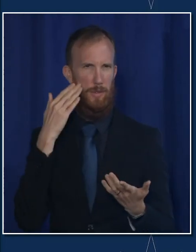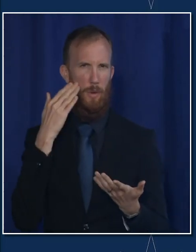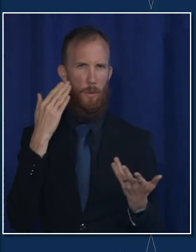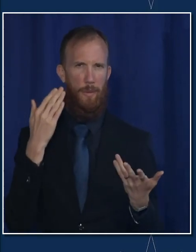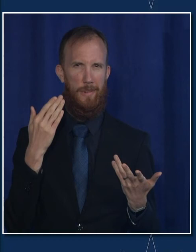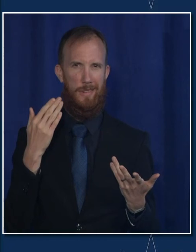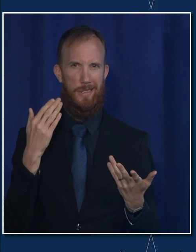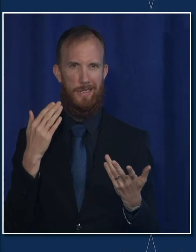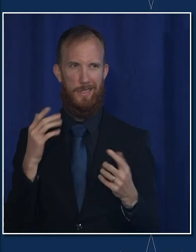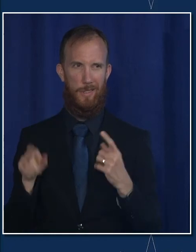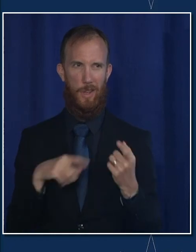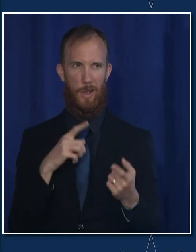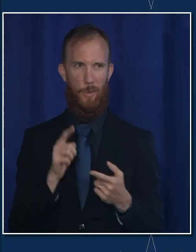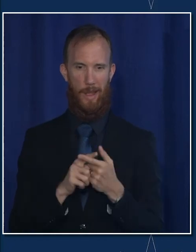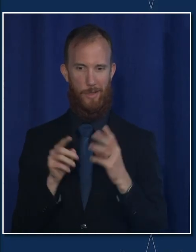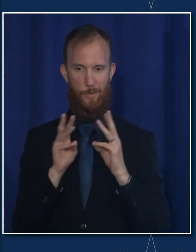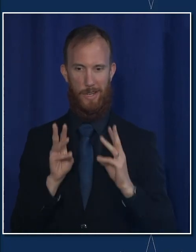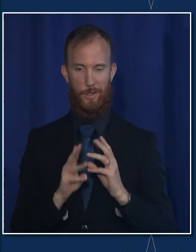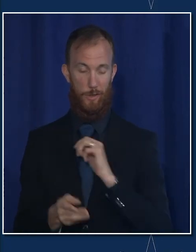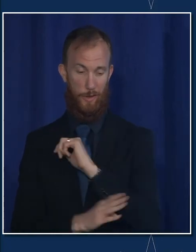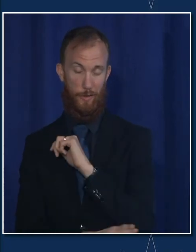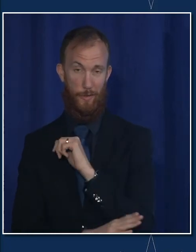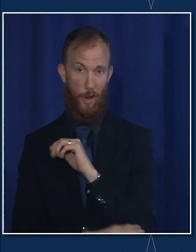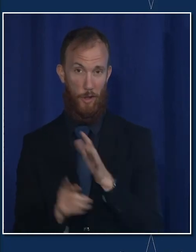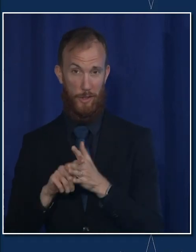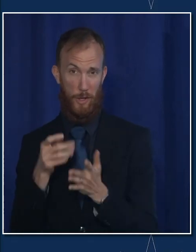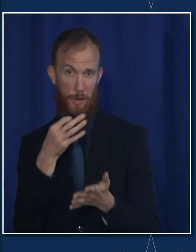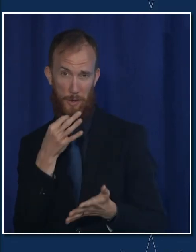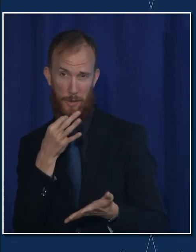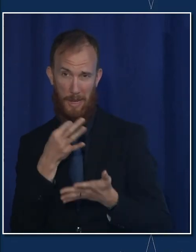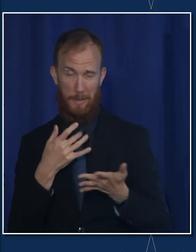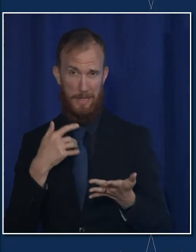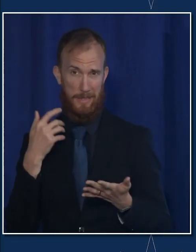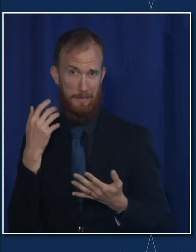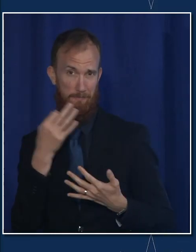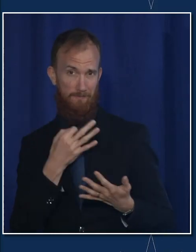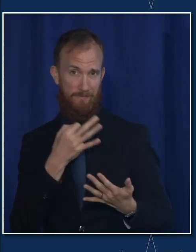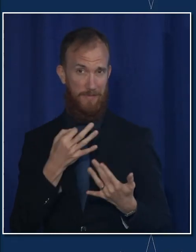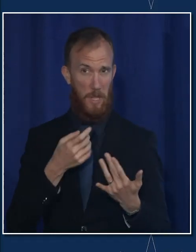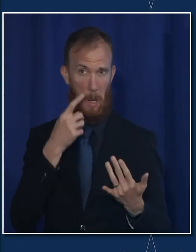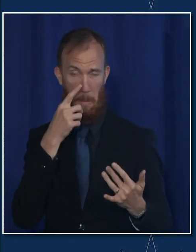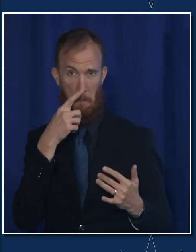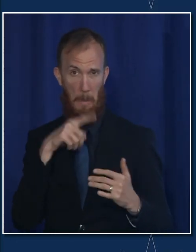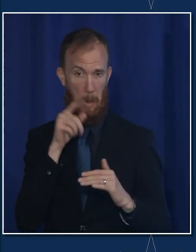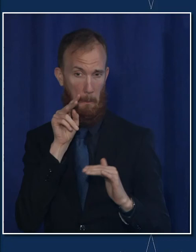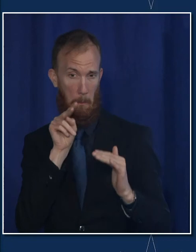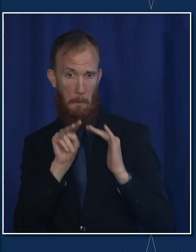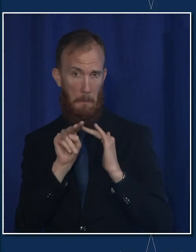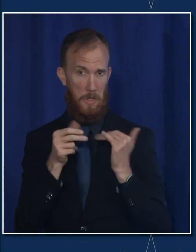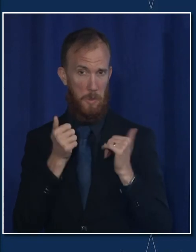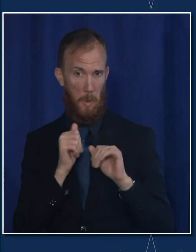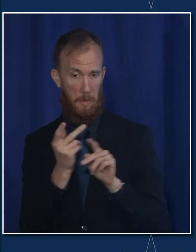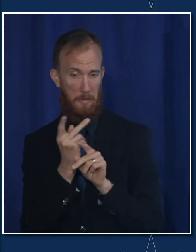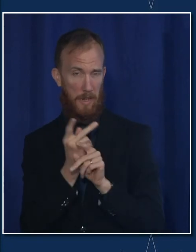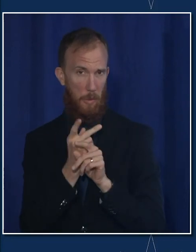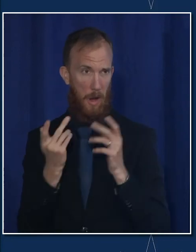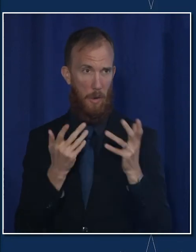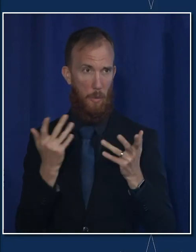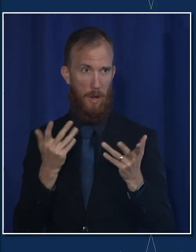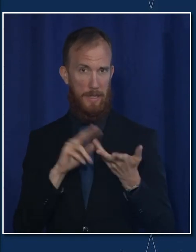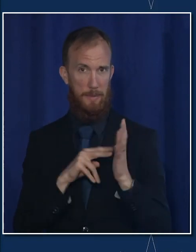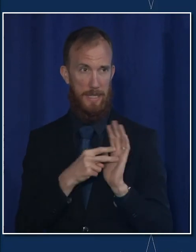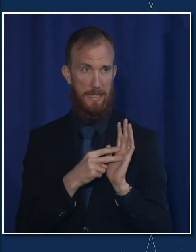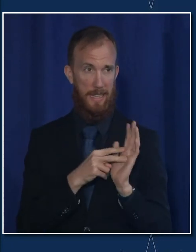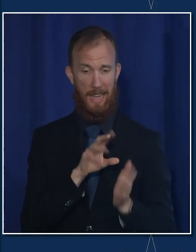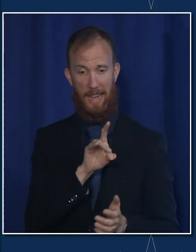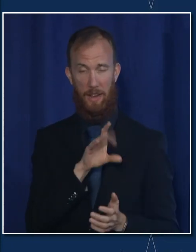seasonally come fall in a couple of weeks. I'm just wondering, if you could prognosticate what this 800,000